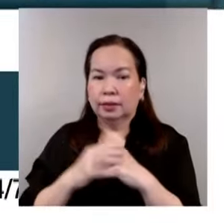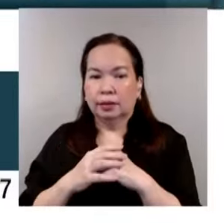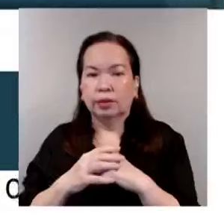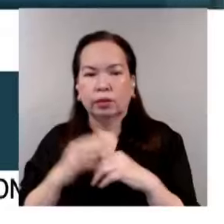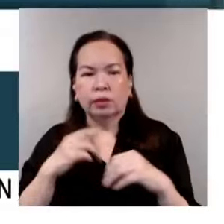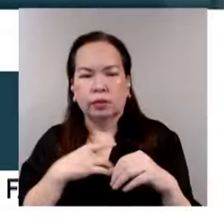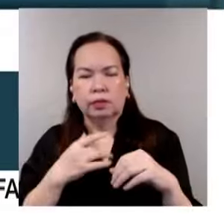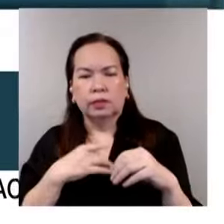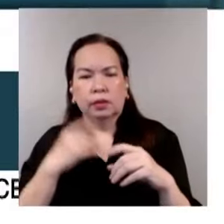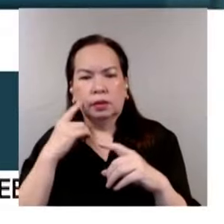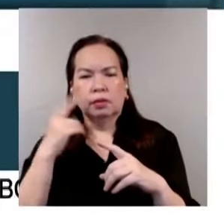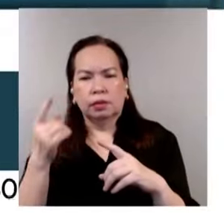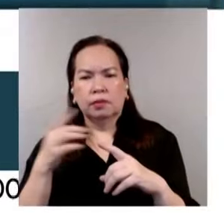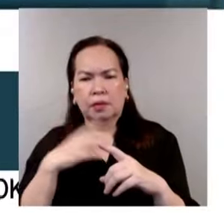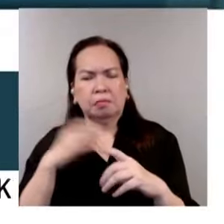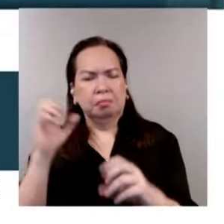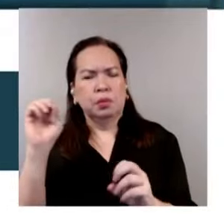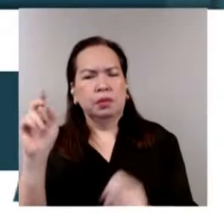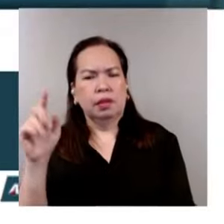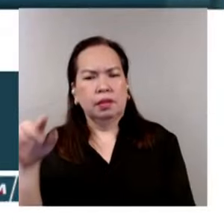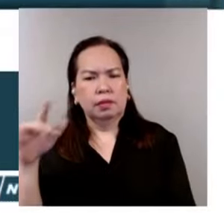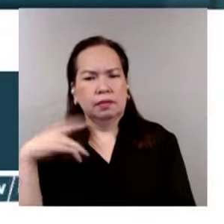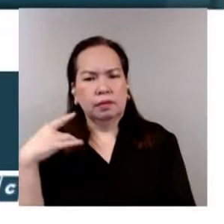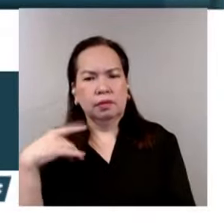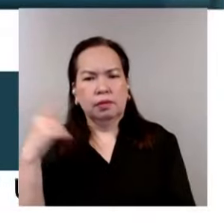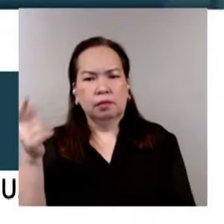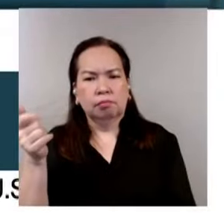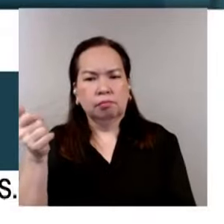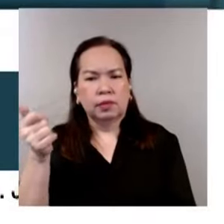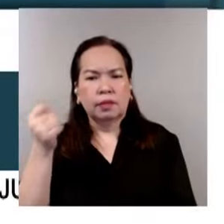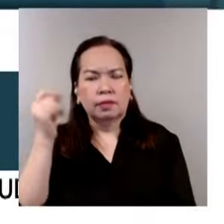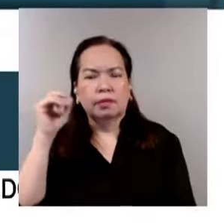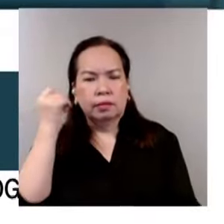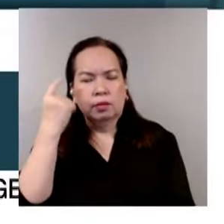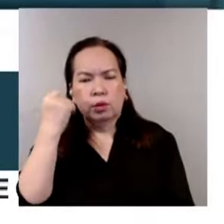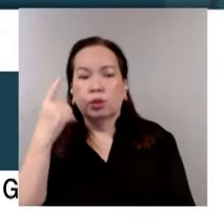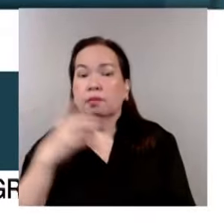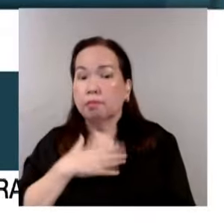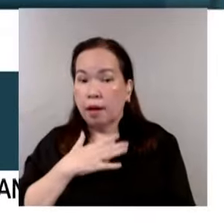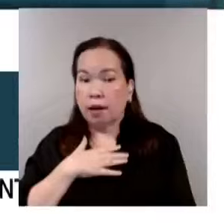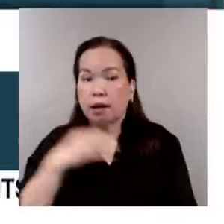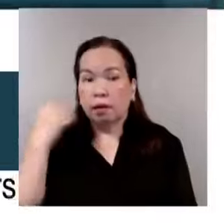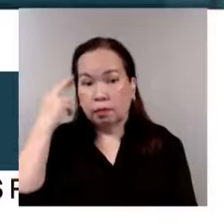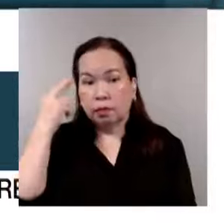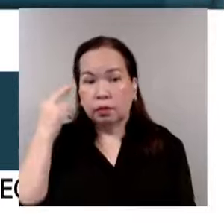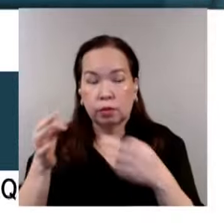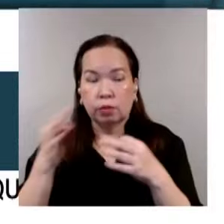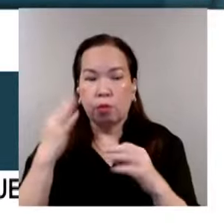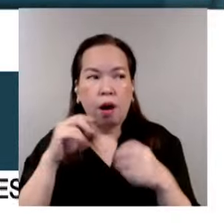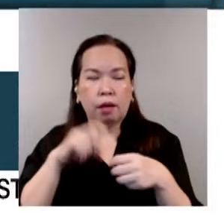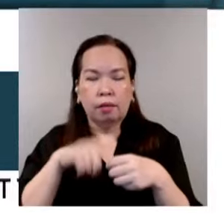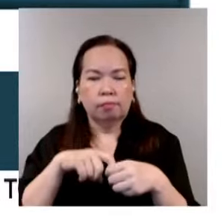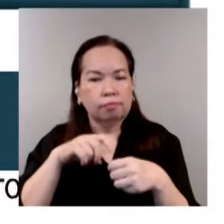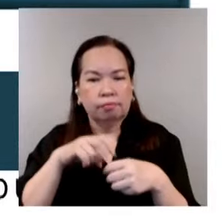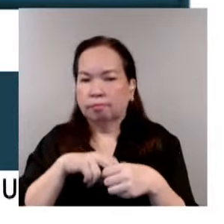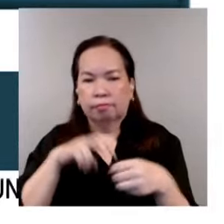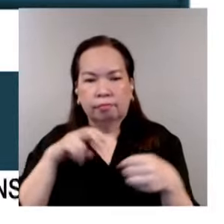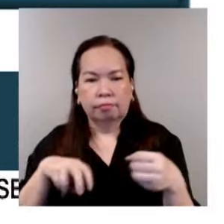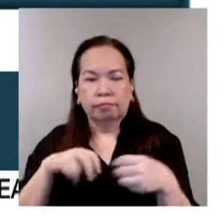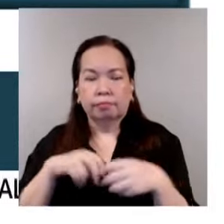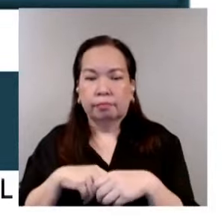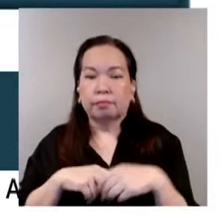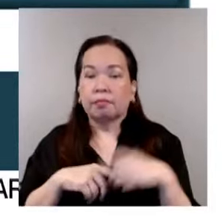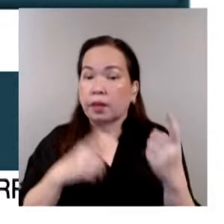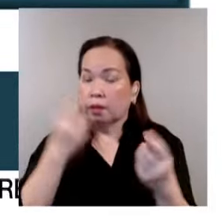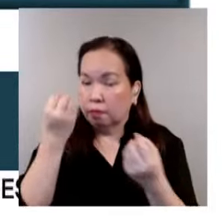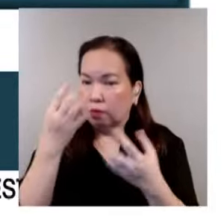I think he was okay with it, and he understood my reasons for withdrawing. Okay, you mentioned a lot of conditions